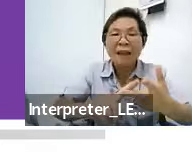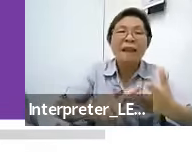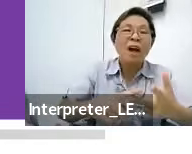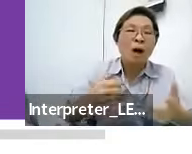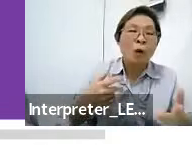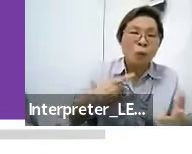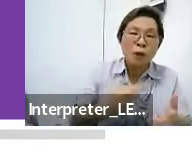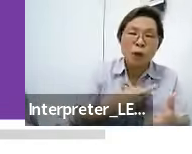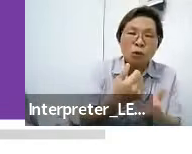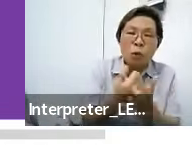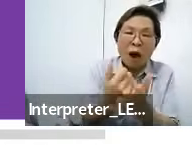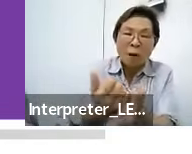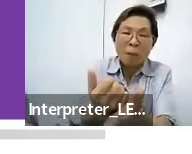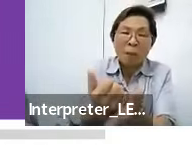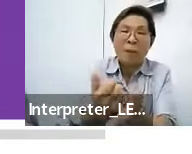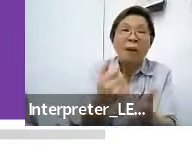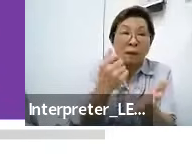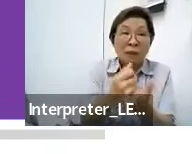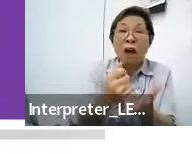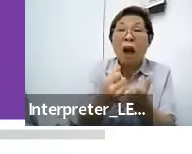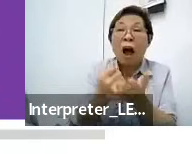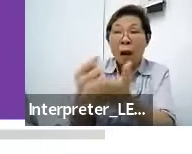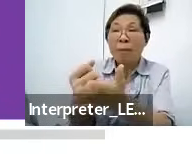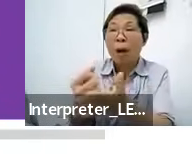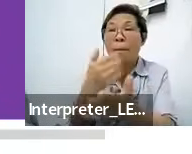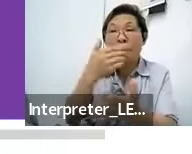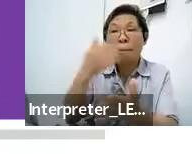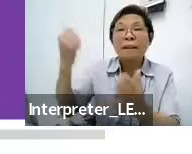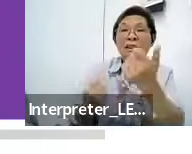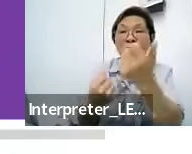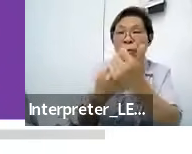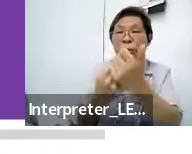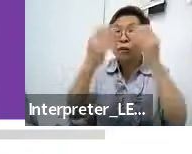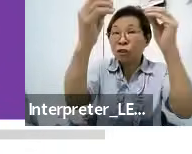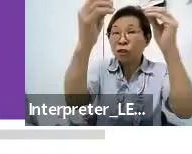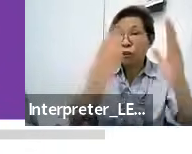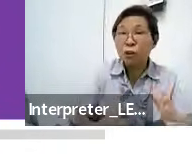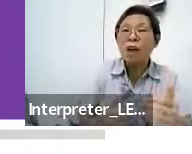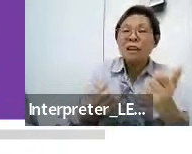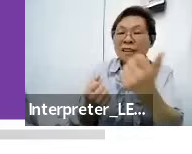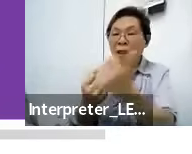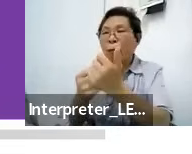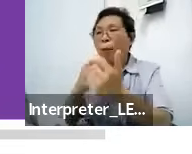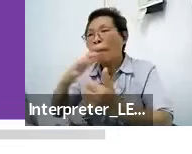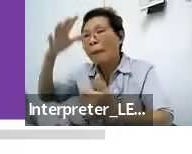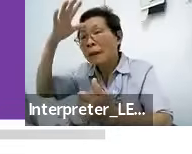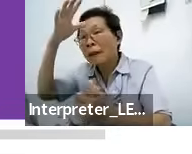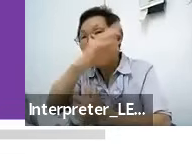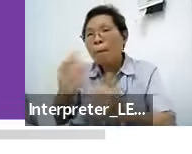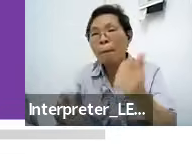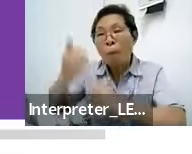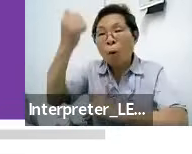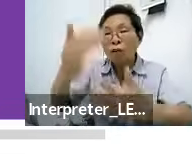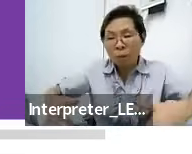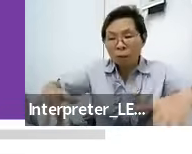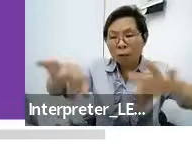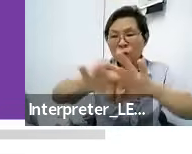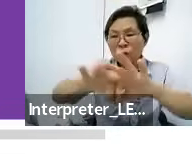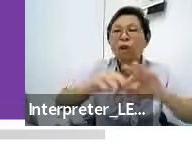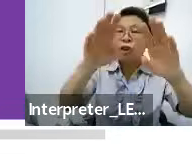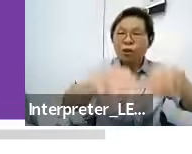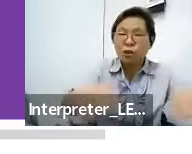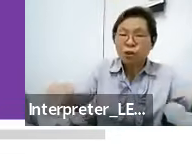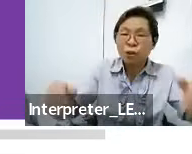that this could better support our educators and our parents, and most importantly, our students